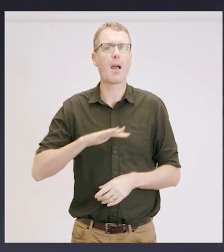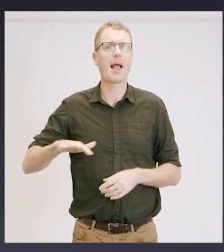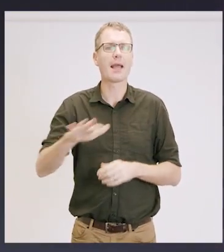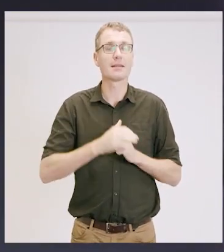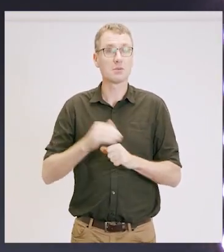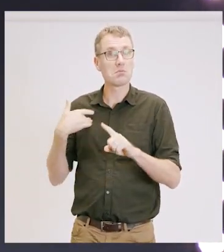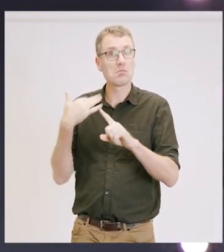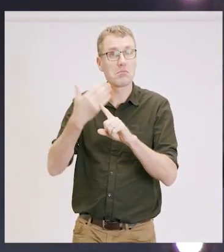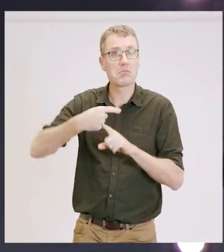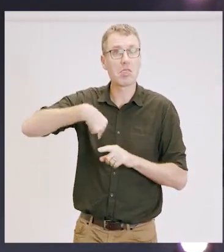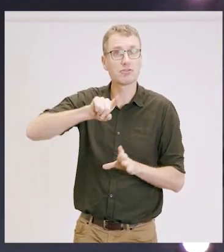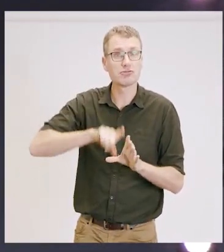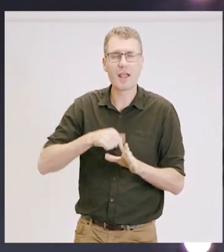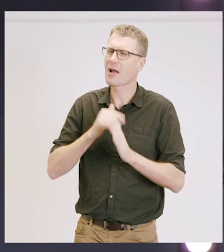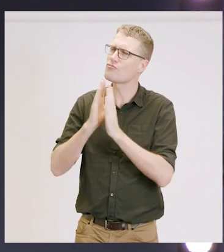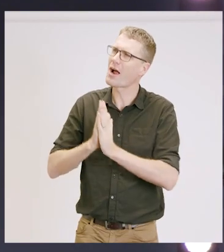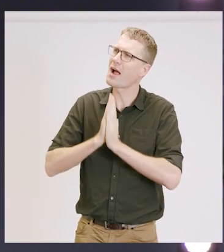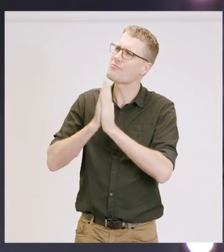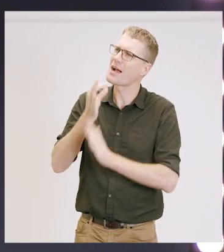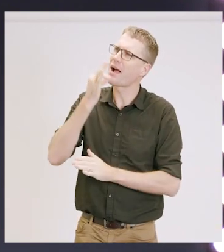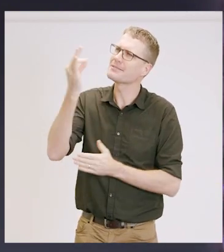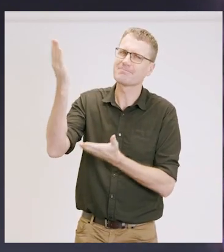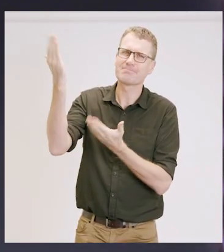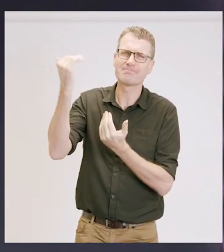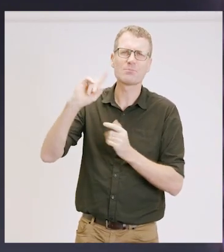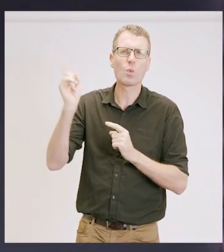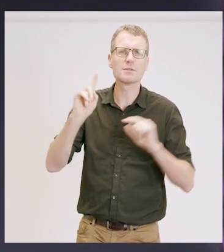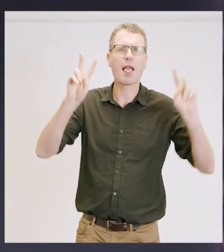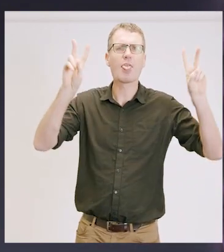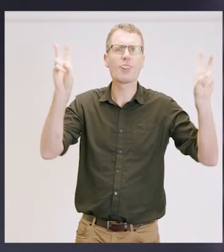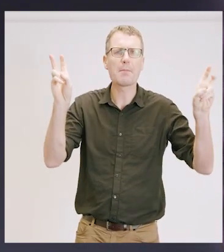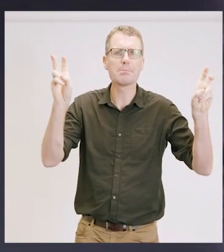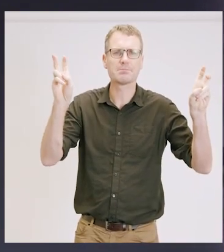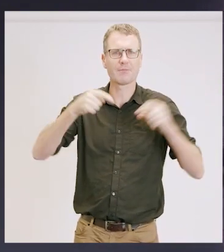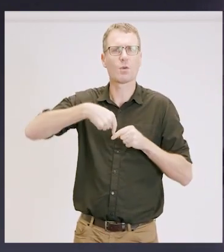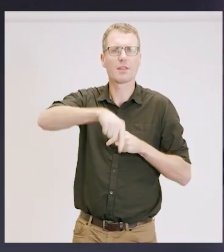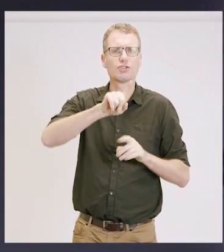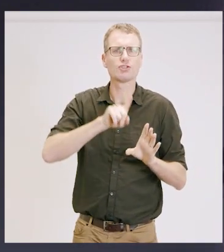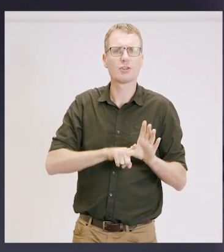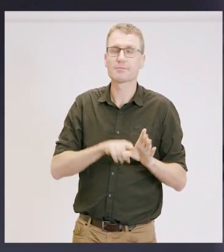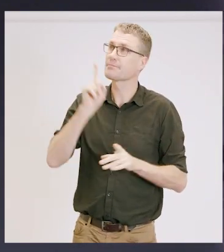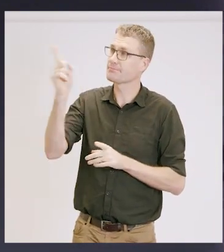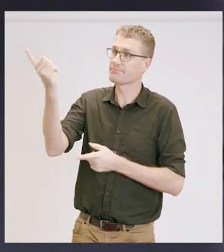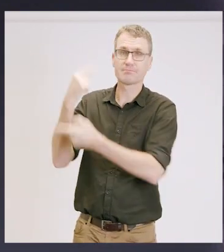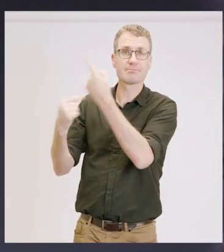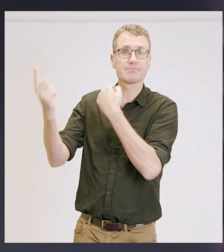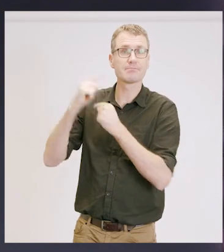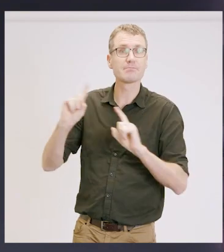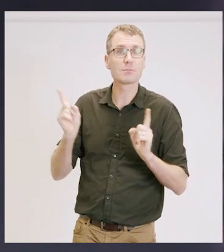and asking God, what is the theme that we're to have? God's been talking about the fact that we are deep